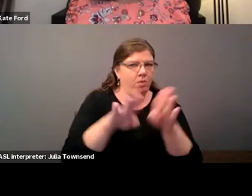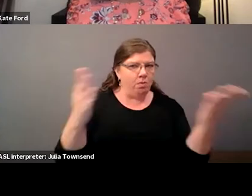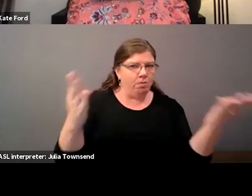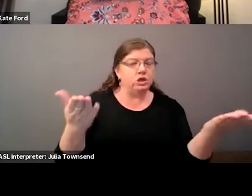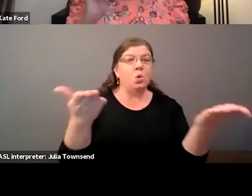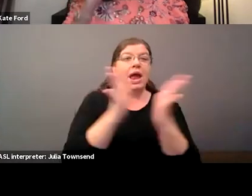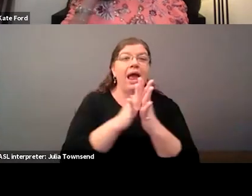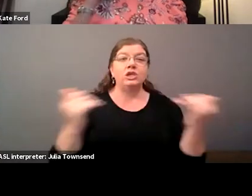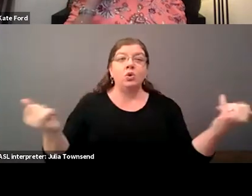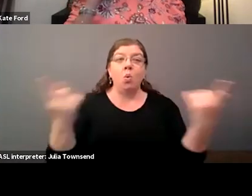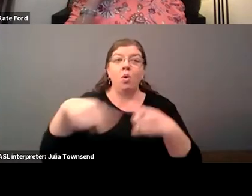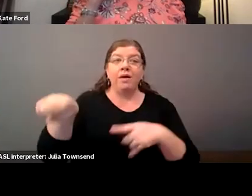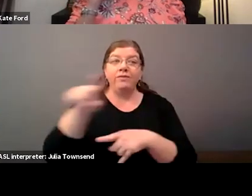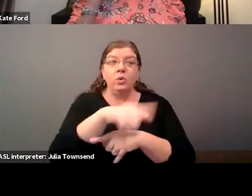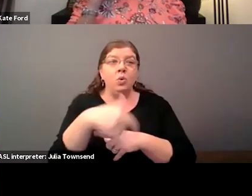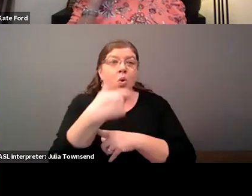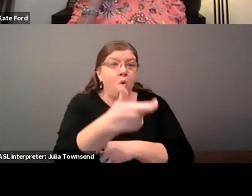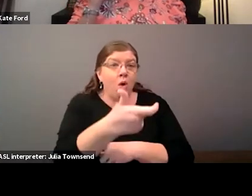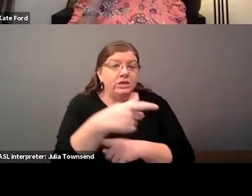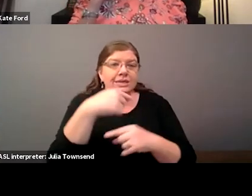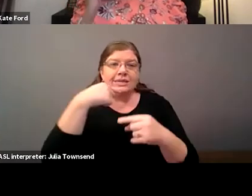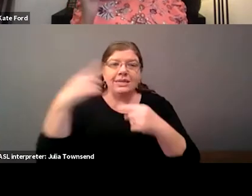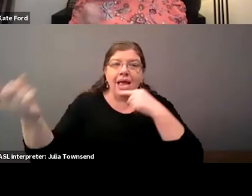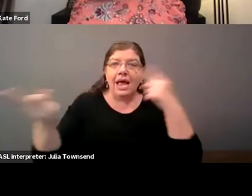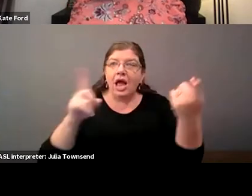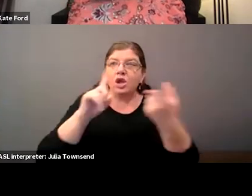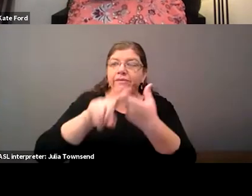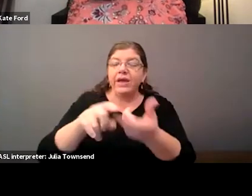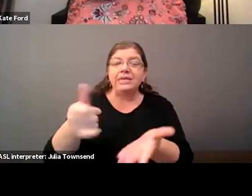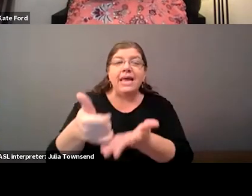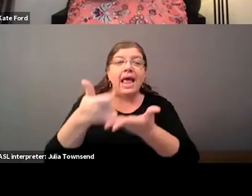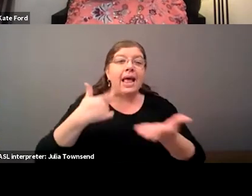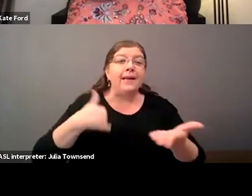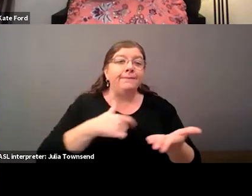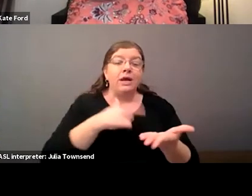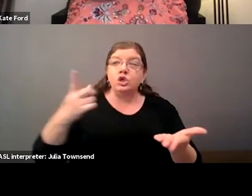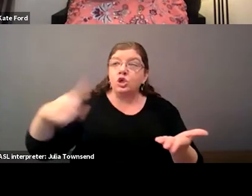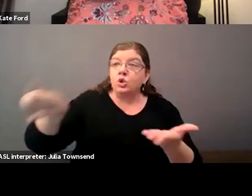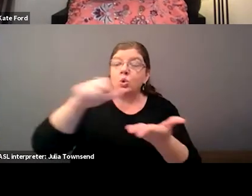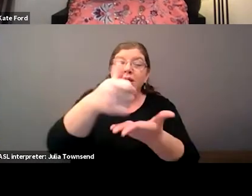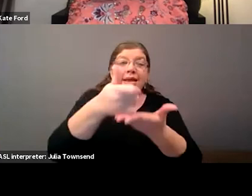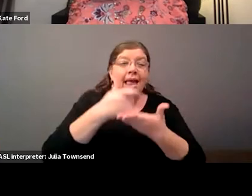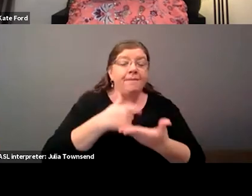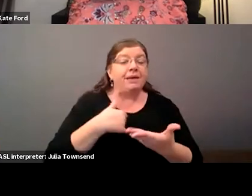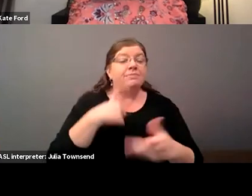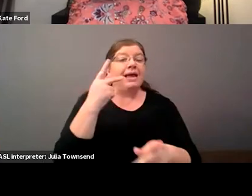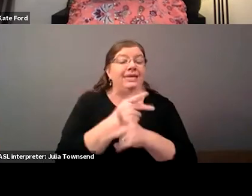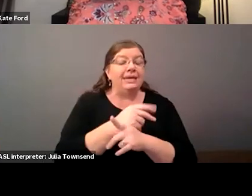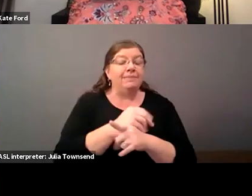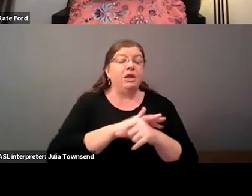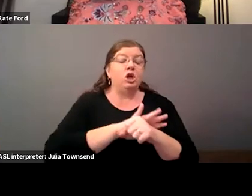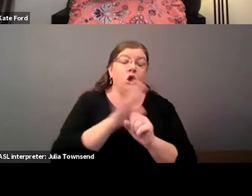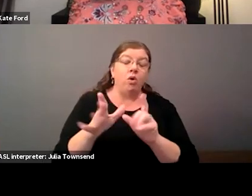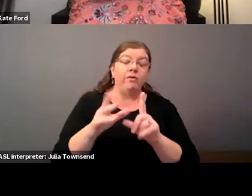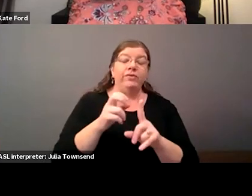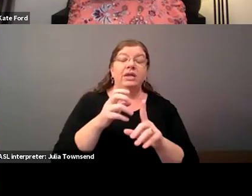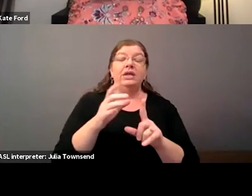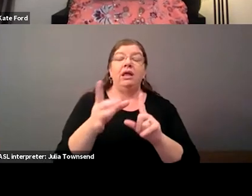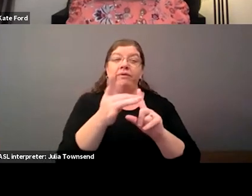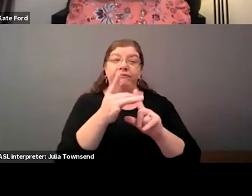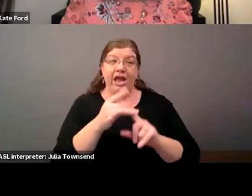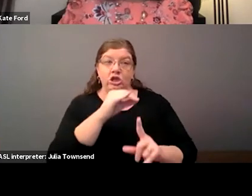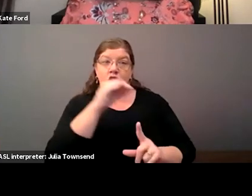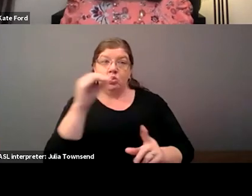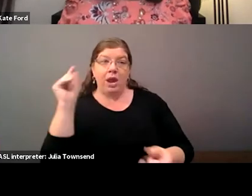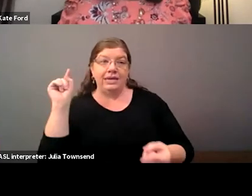of you who are watching and tell your friends help us you can help us by keeping the infection right down thank you